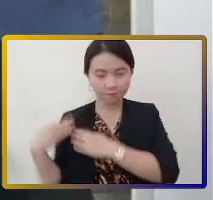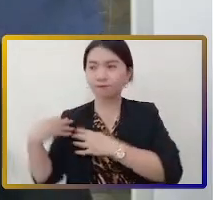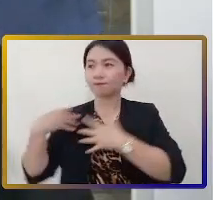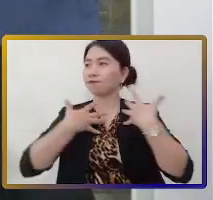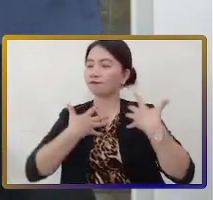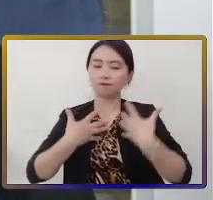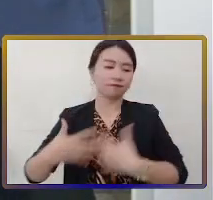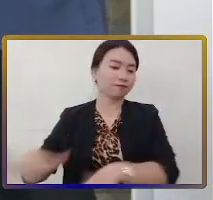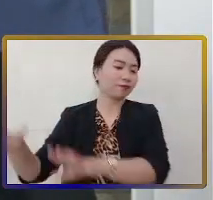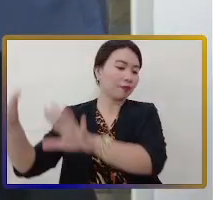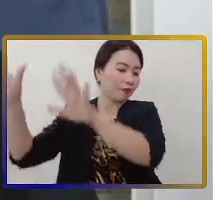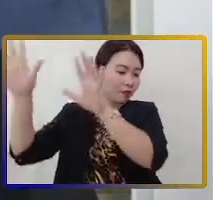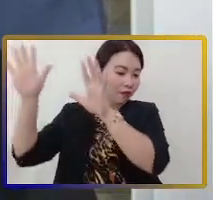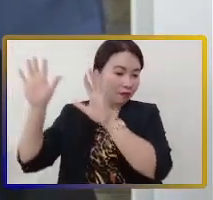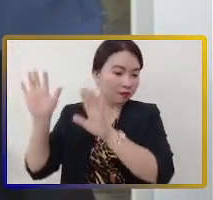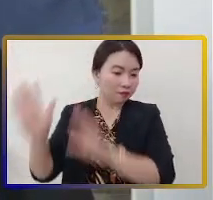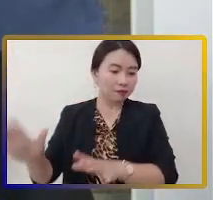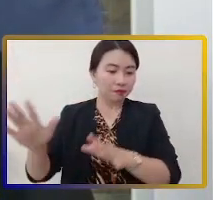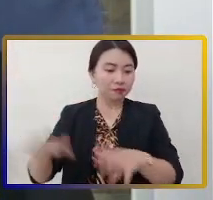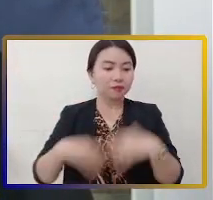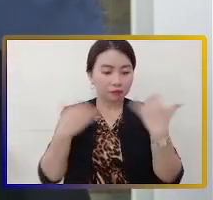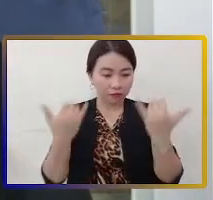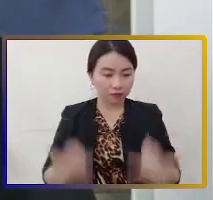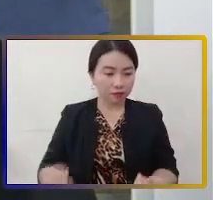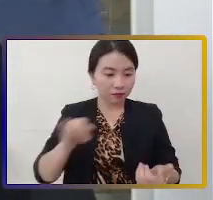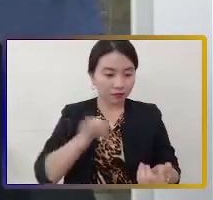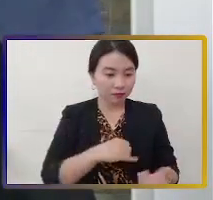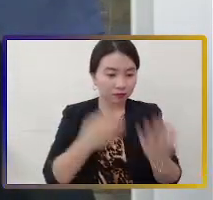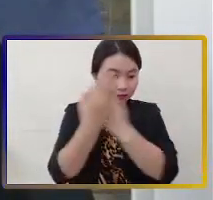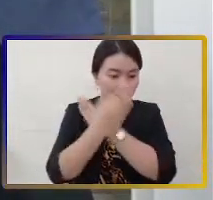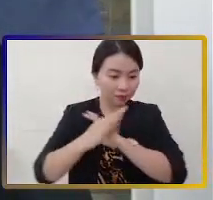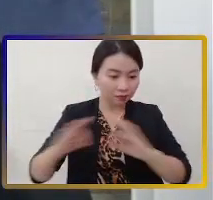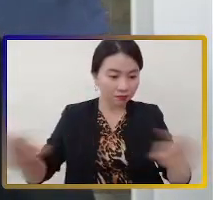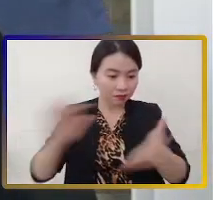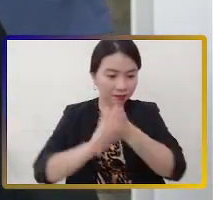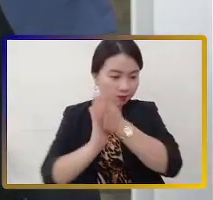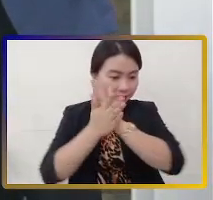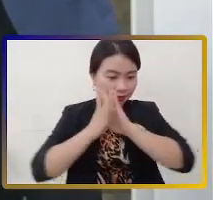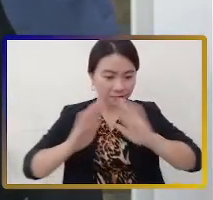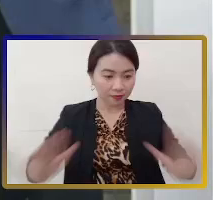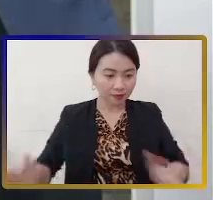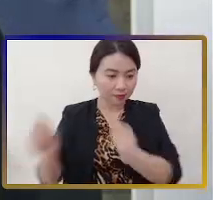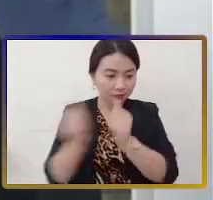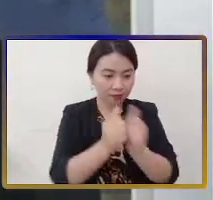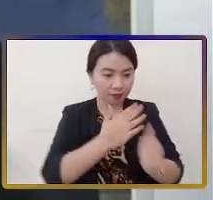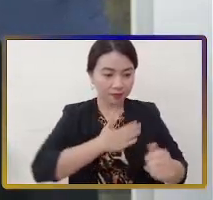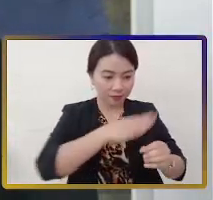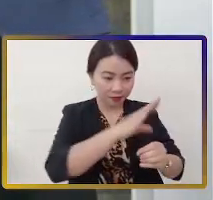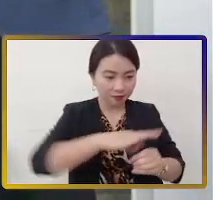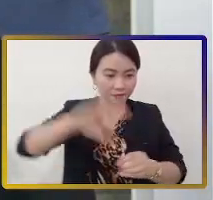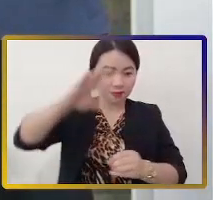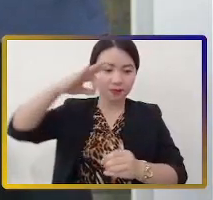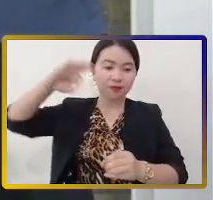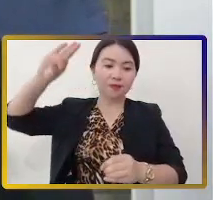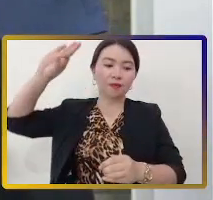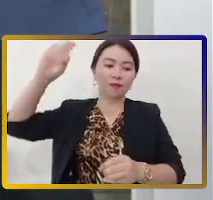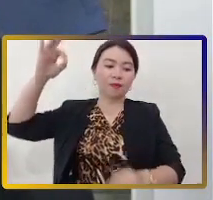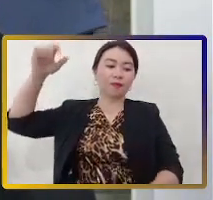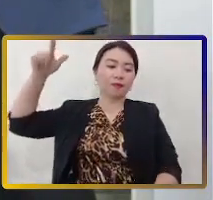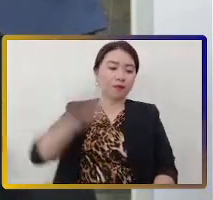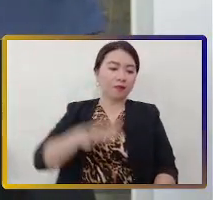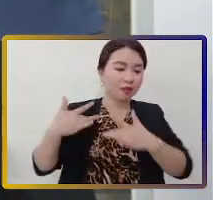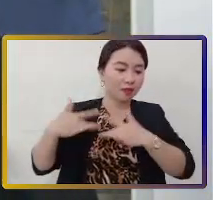my burdens away. I'm now left free and peace abides within my